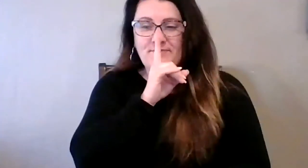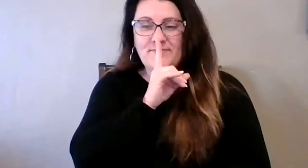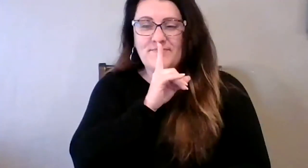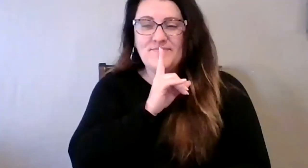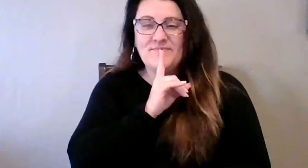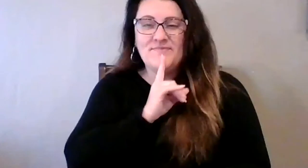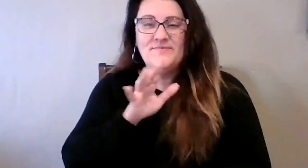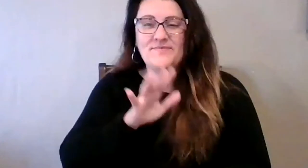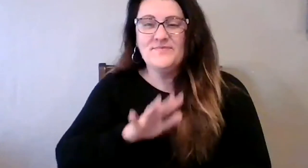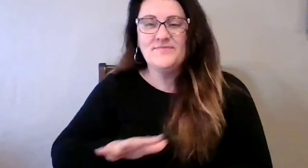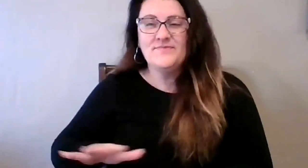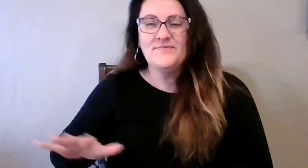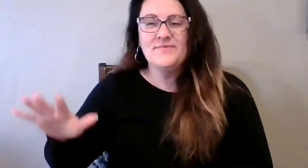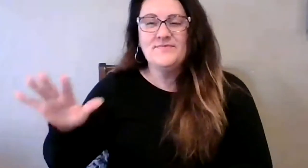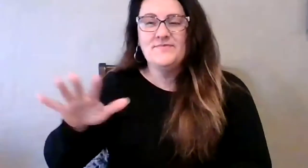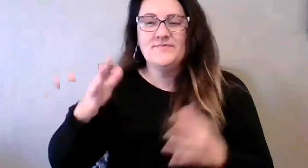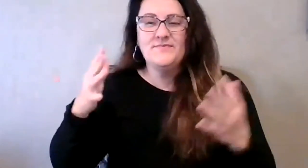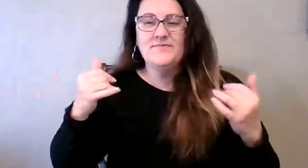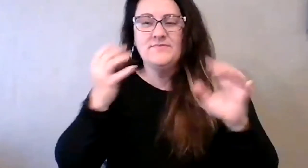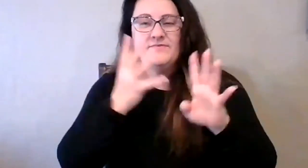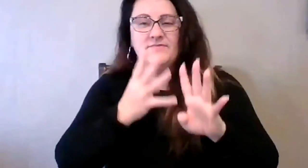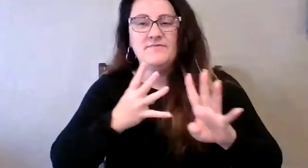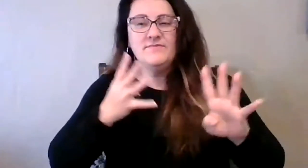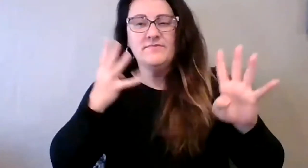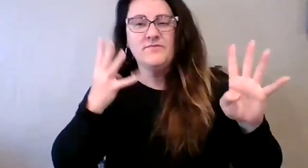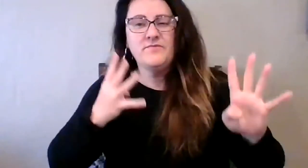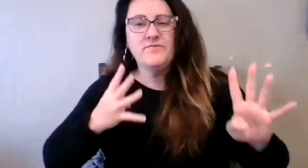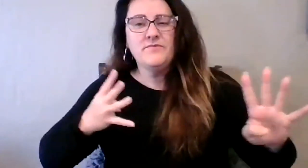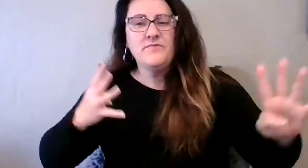they're standing in the welfare lines,